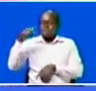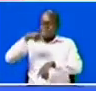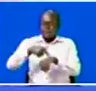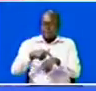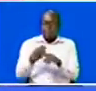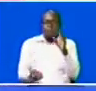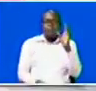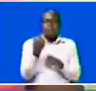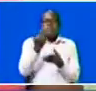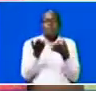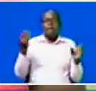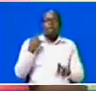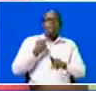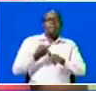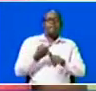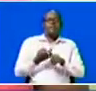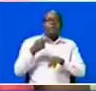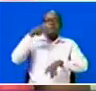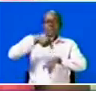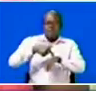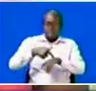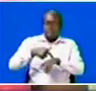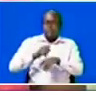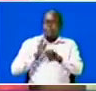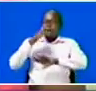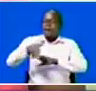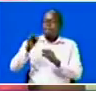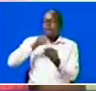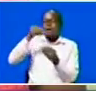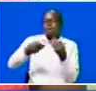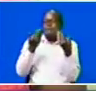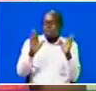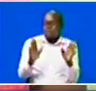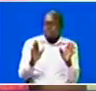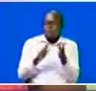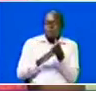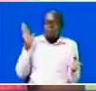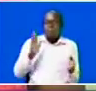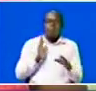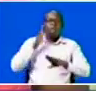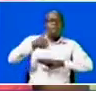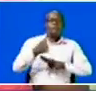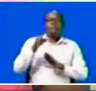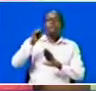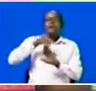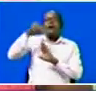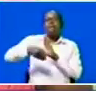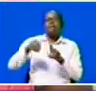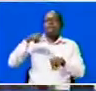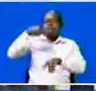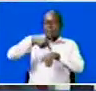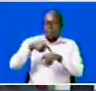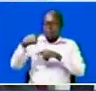production, but for heavy metals is during the actual after you harvest, so it's a more of a post-harvest issue also, and during